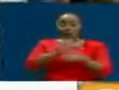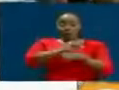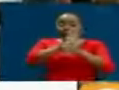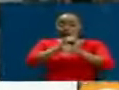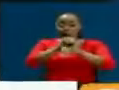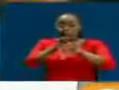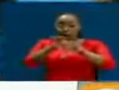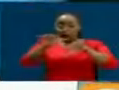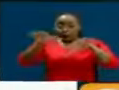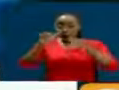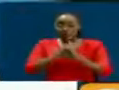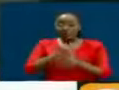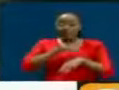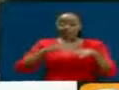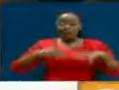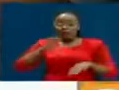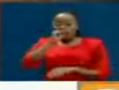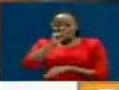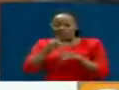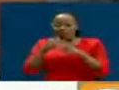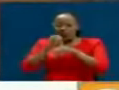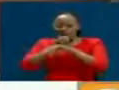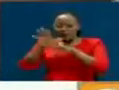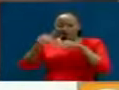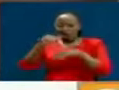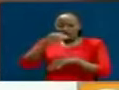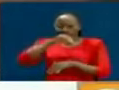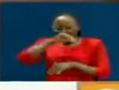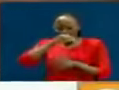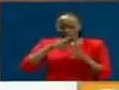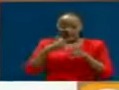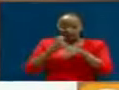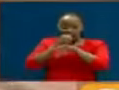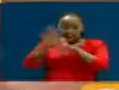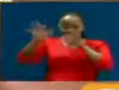the virus is transmitted through droplets when people cough or sneeze.